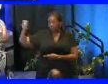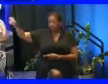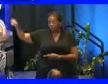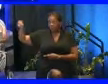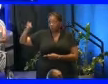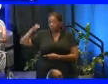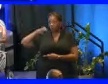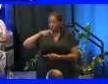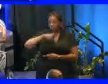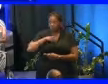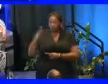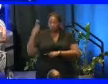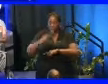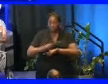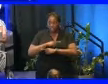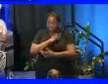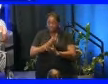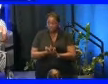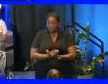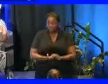an entire day just to get here. So please.